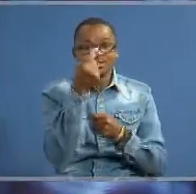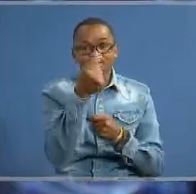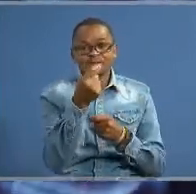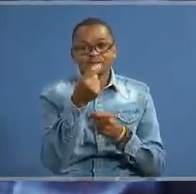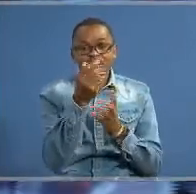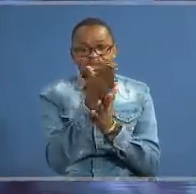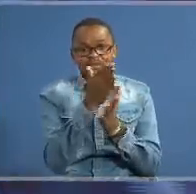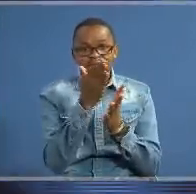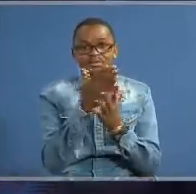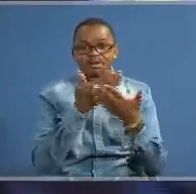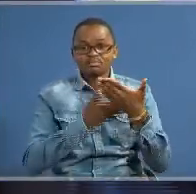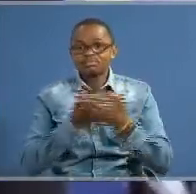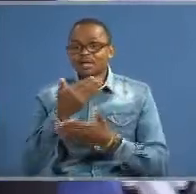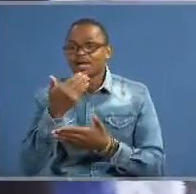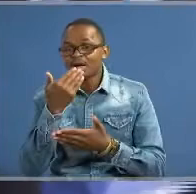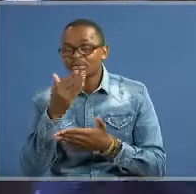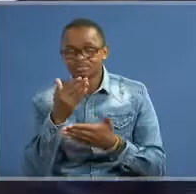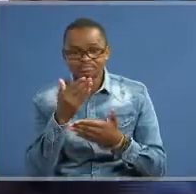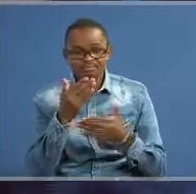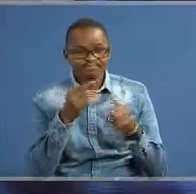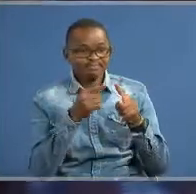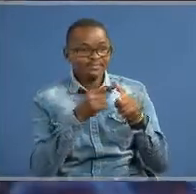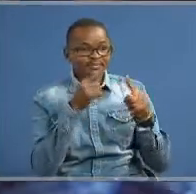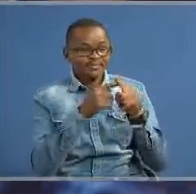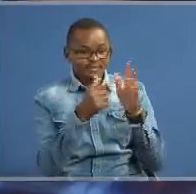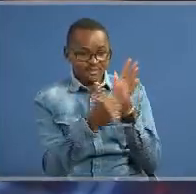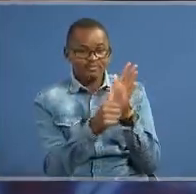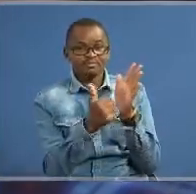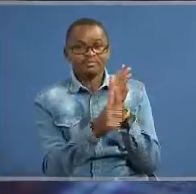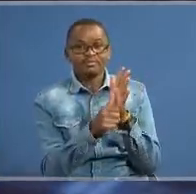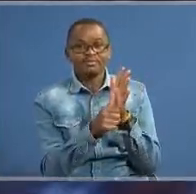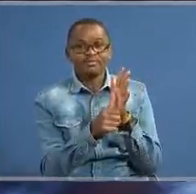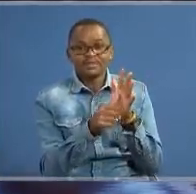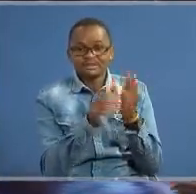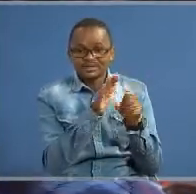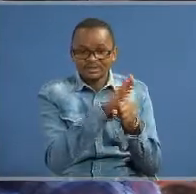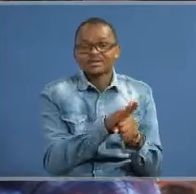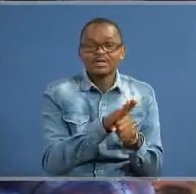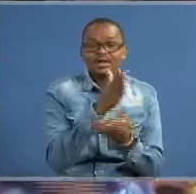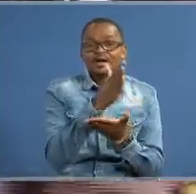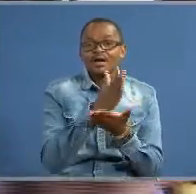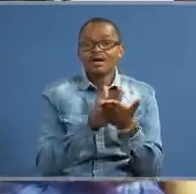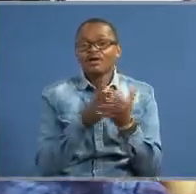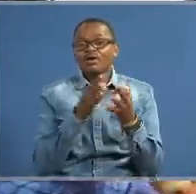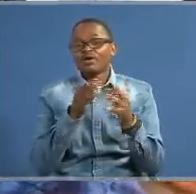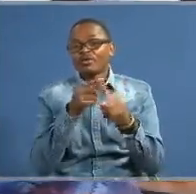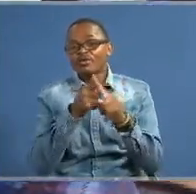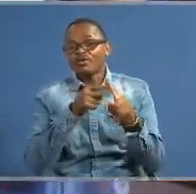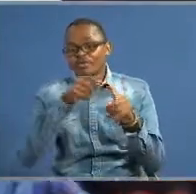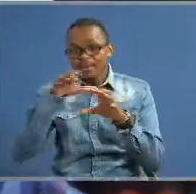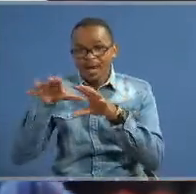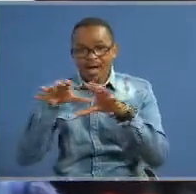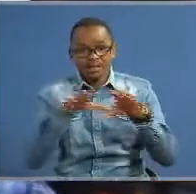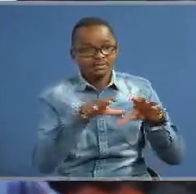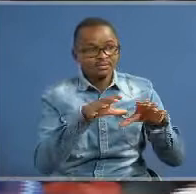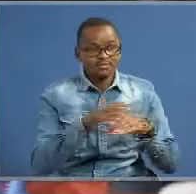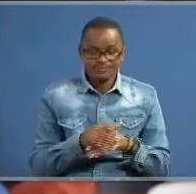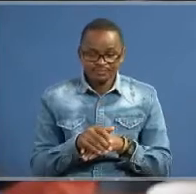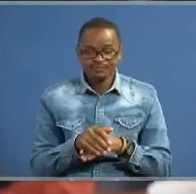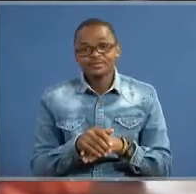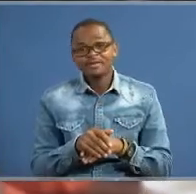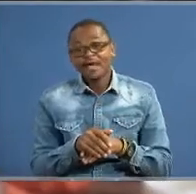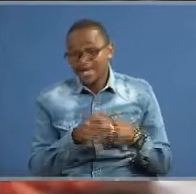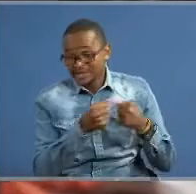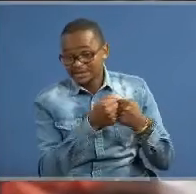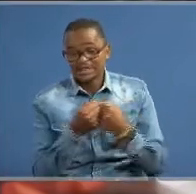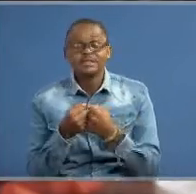and medium-sized business have proven to be a thorn in the flesh, squeezing nearly half of them from the market. Of course, there are some